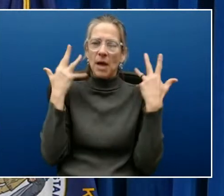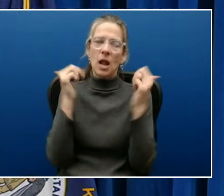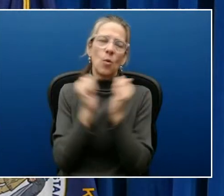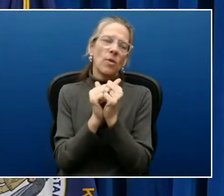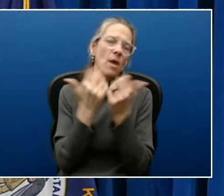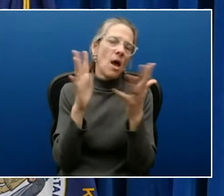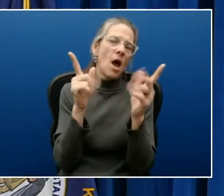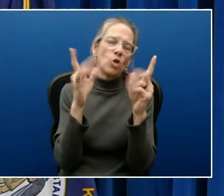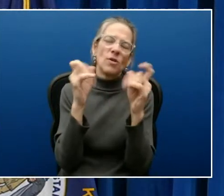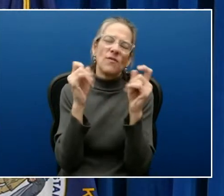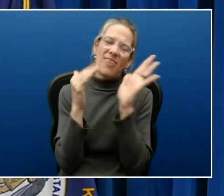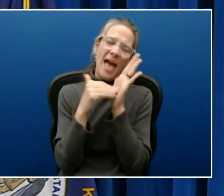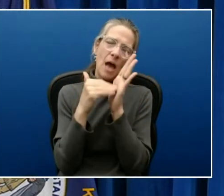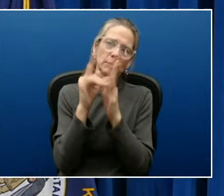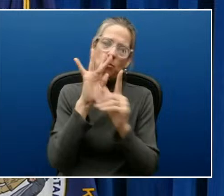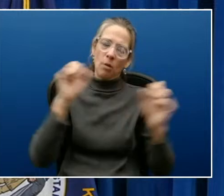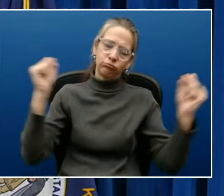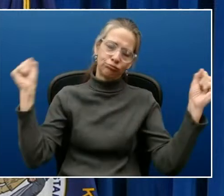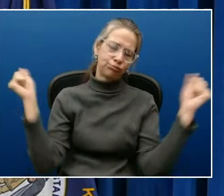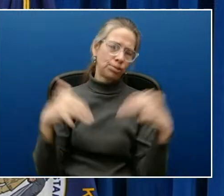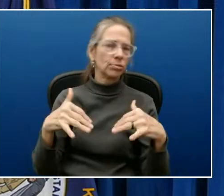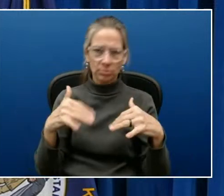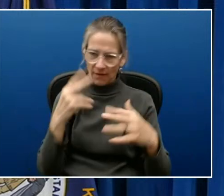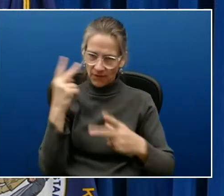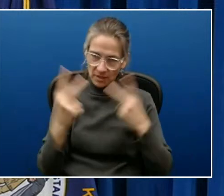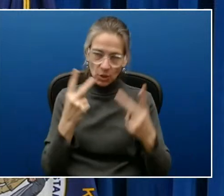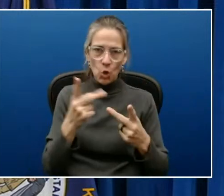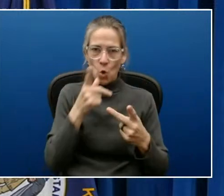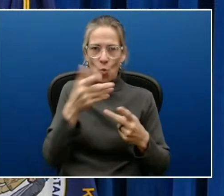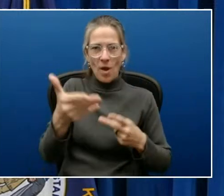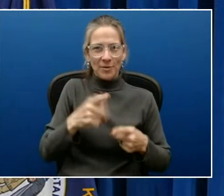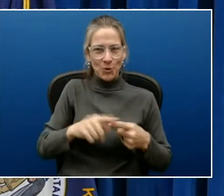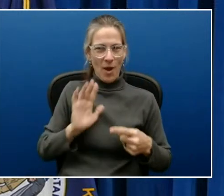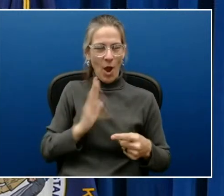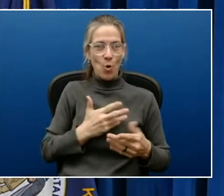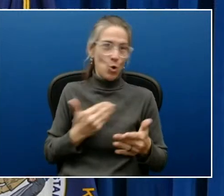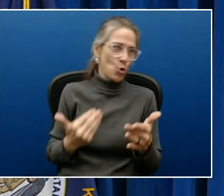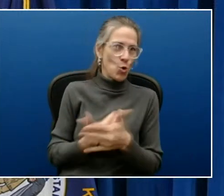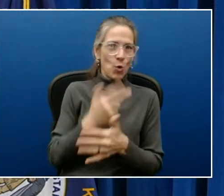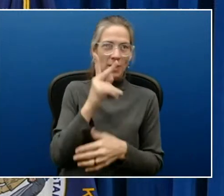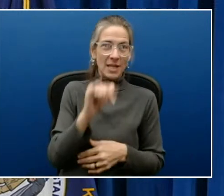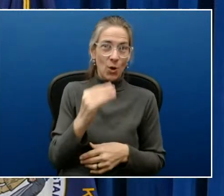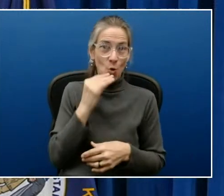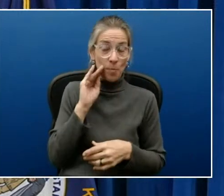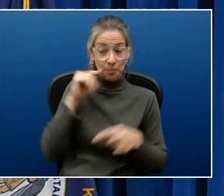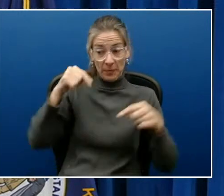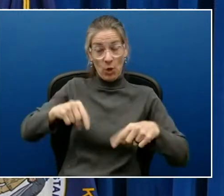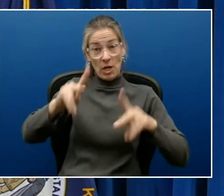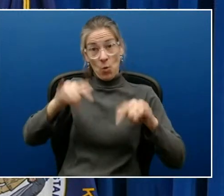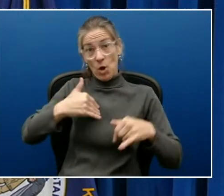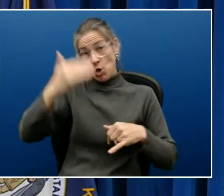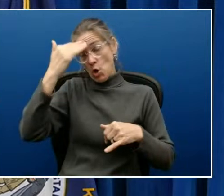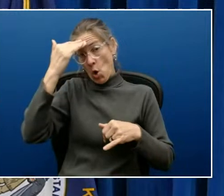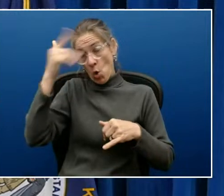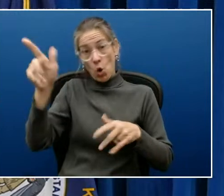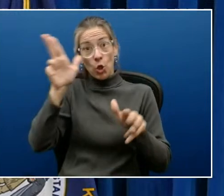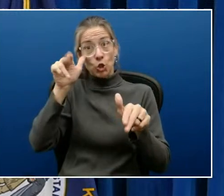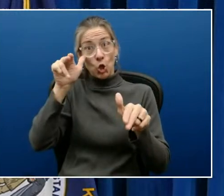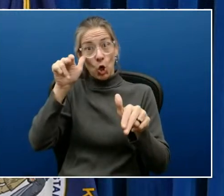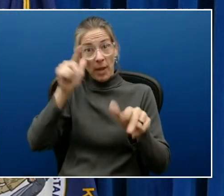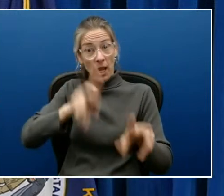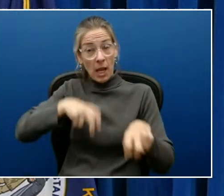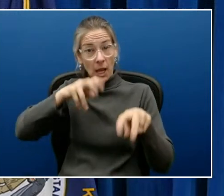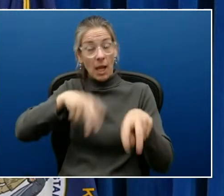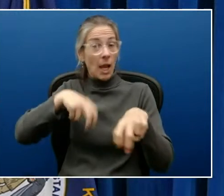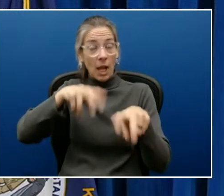thousands of visitors, welcoming them to our new Kentucky home. Here in Kentucky, we know the Derby is much more than a 2-minute race. It's a